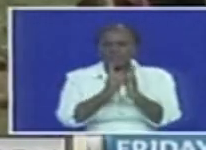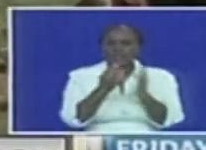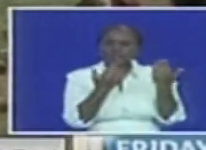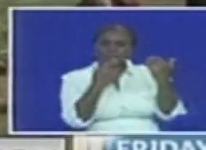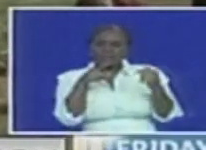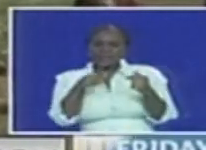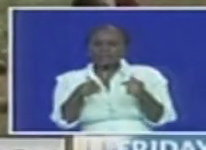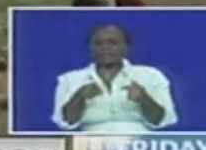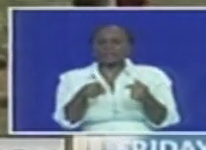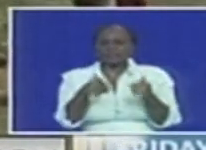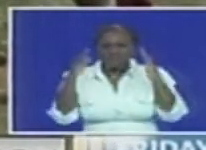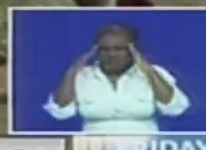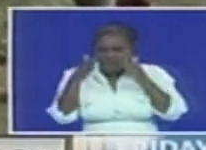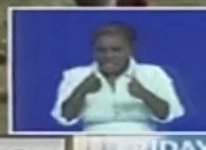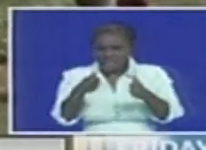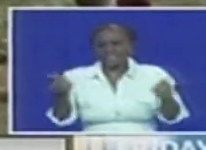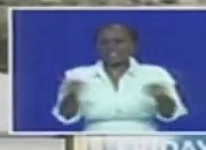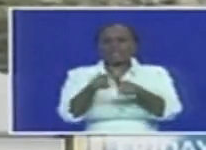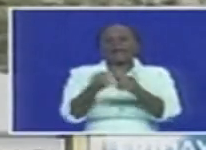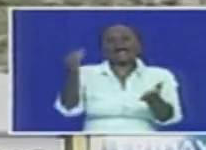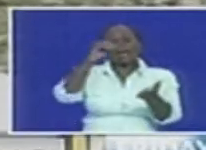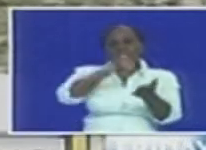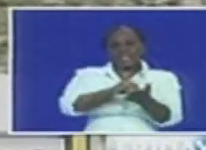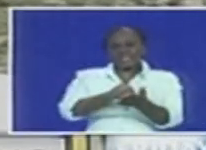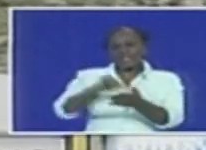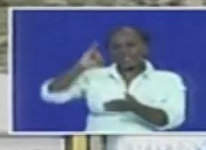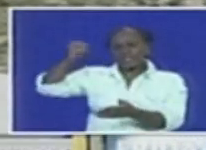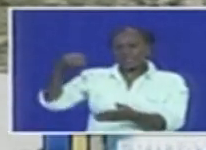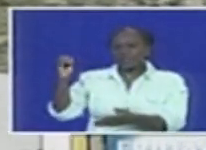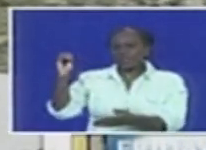entire nation talking once again. Joy Doreen Bira, KTN Friday Briefing.